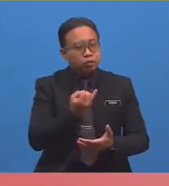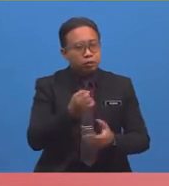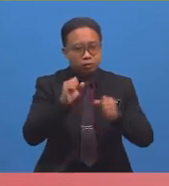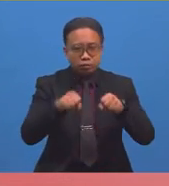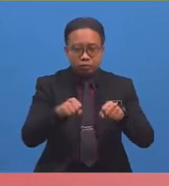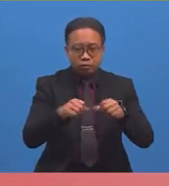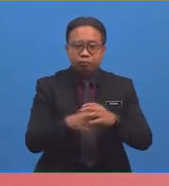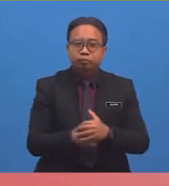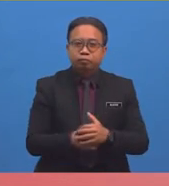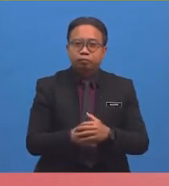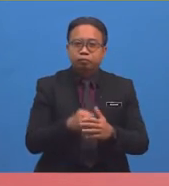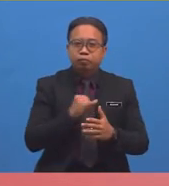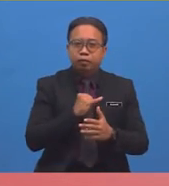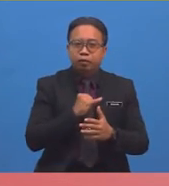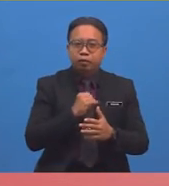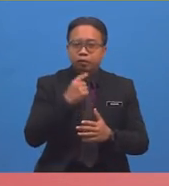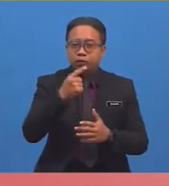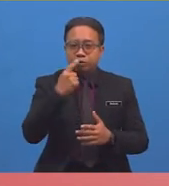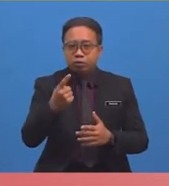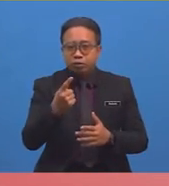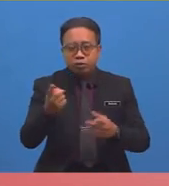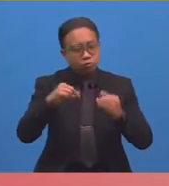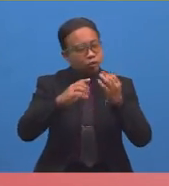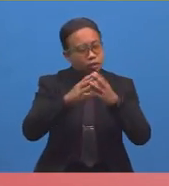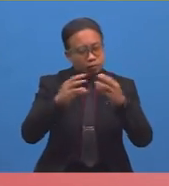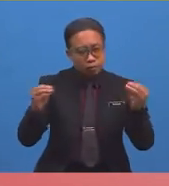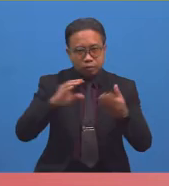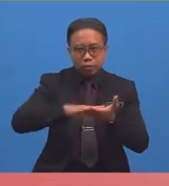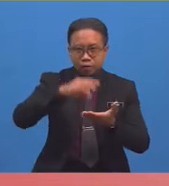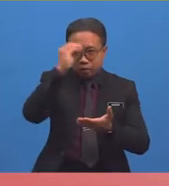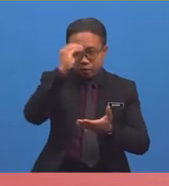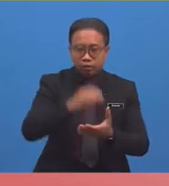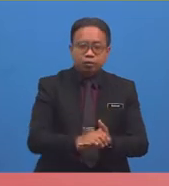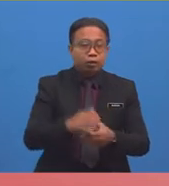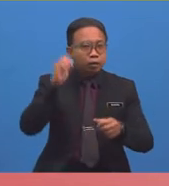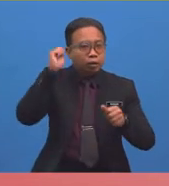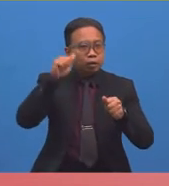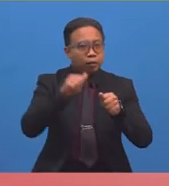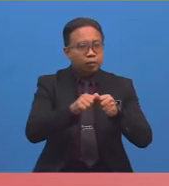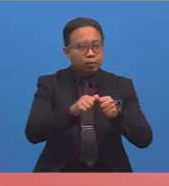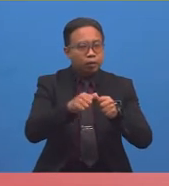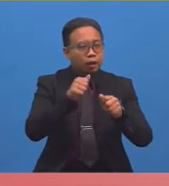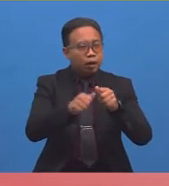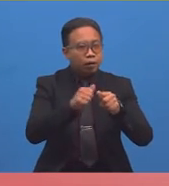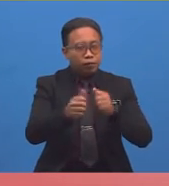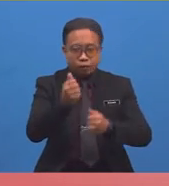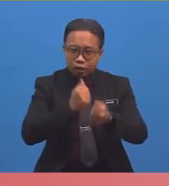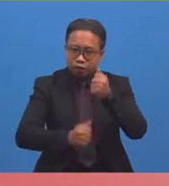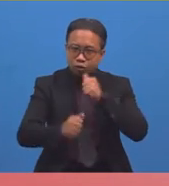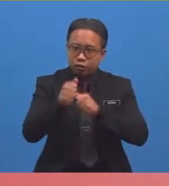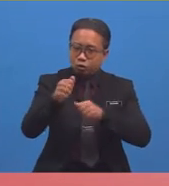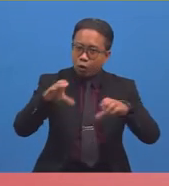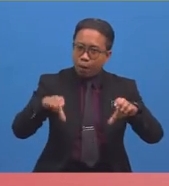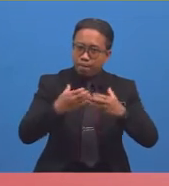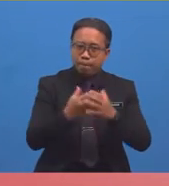a really cute grammarist today, I'm sad to say that we have come to the end of today's episode. Remember, every action you